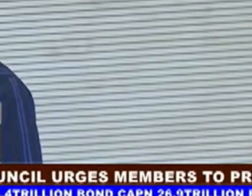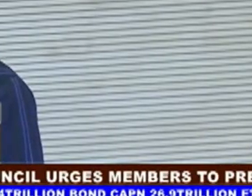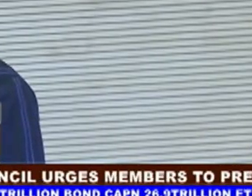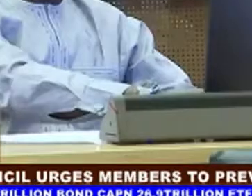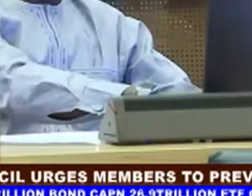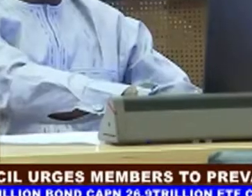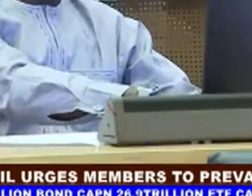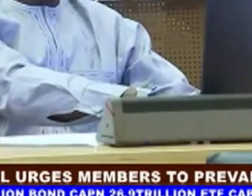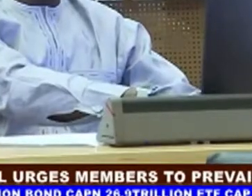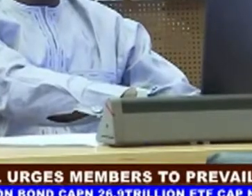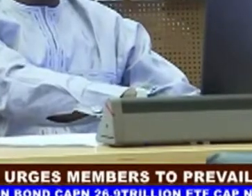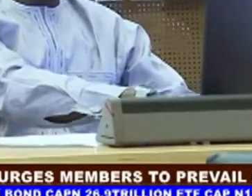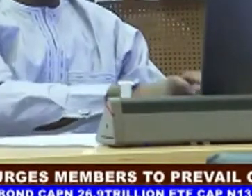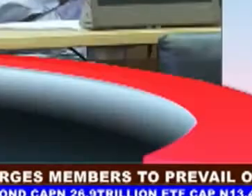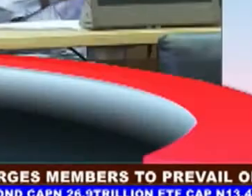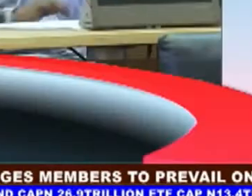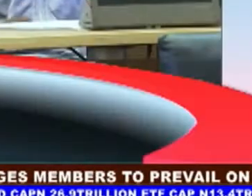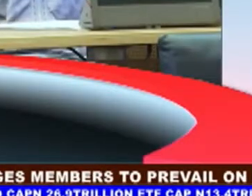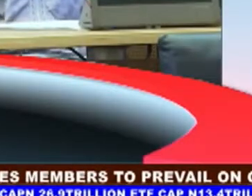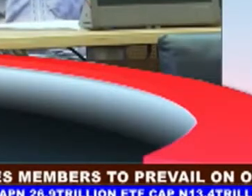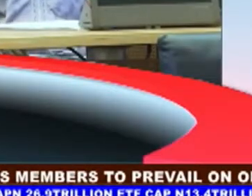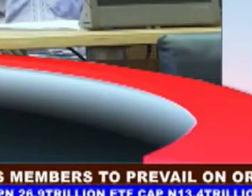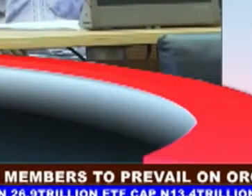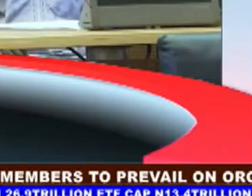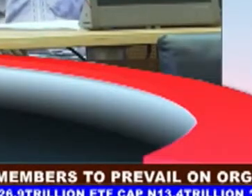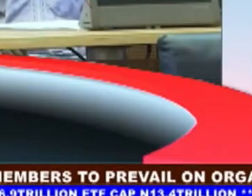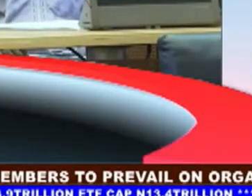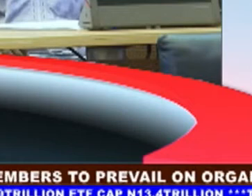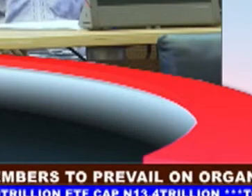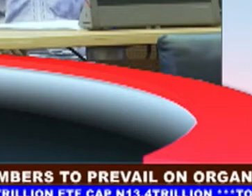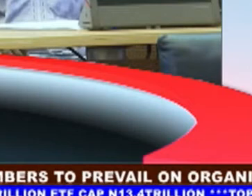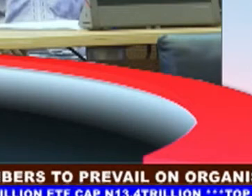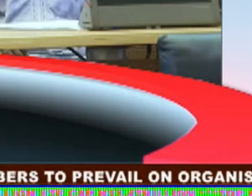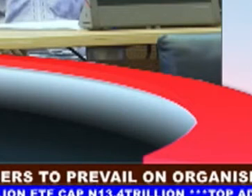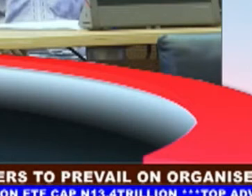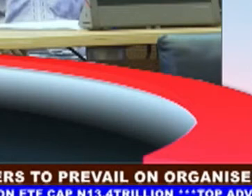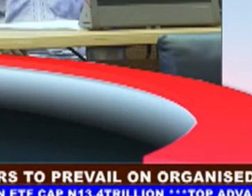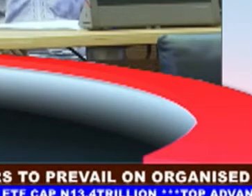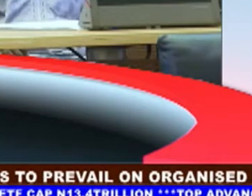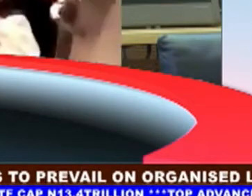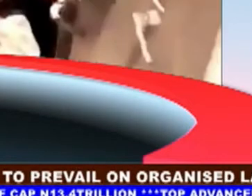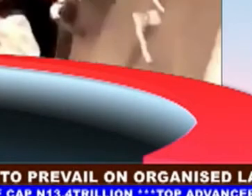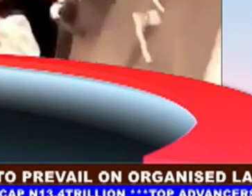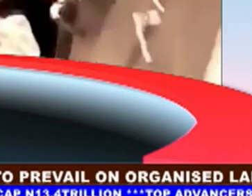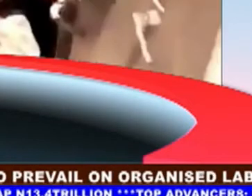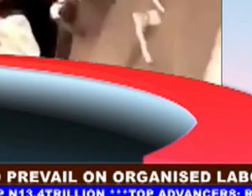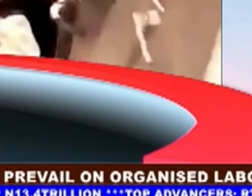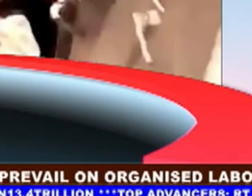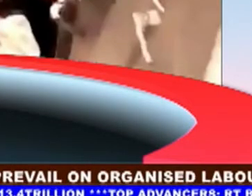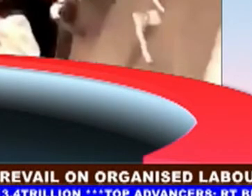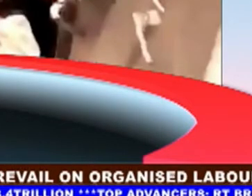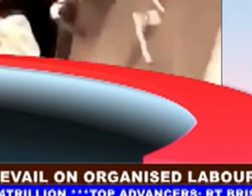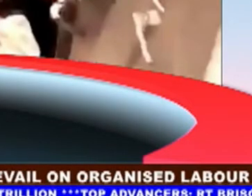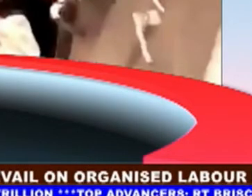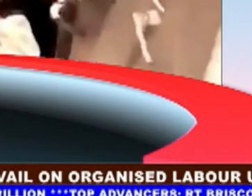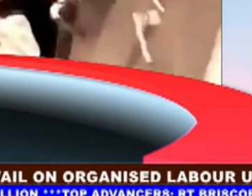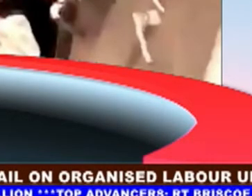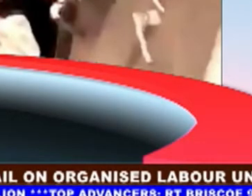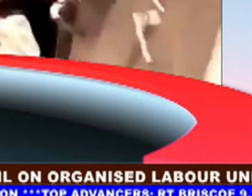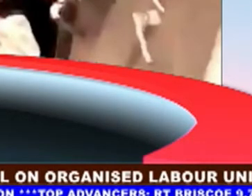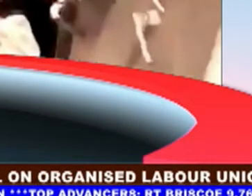curb corrupt practices. A valuable document to aid parenting for peace has been presented to the